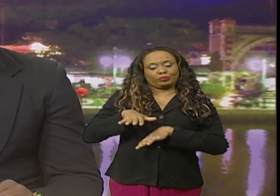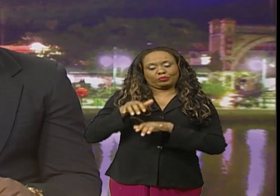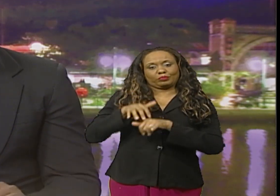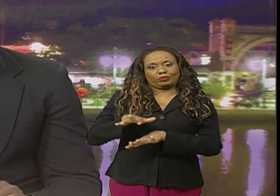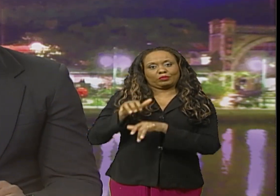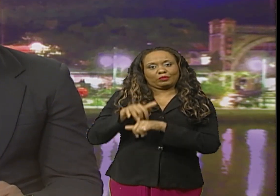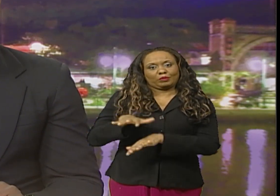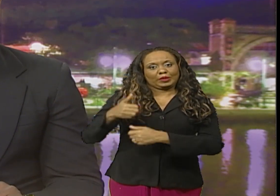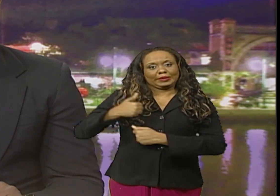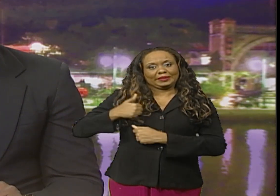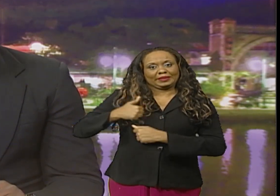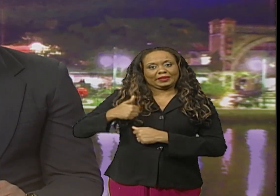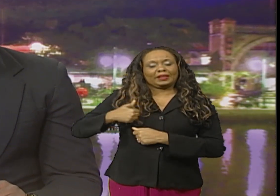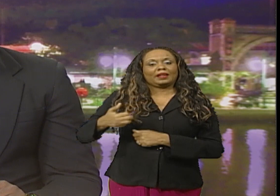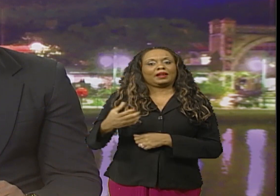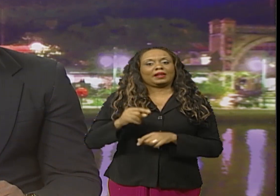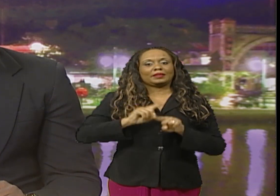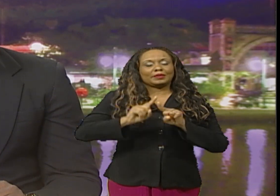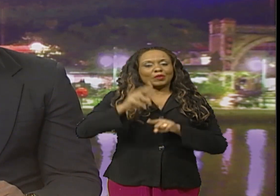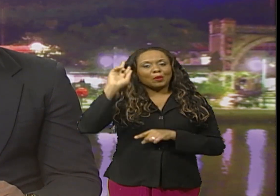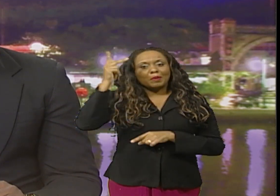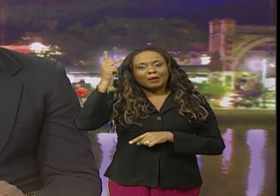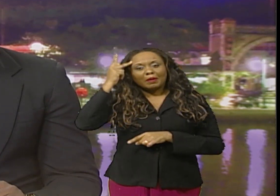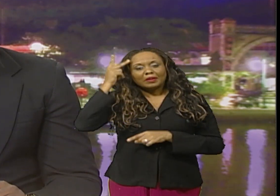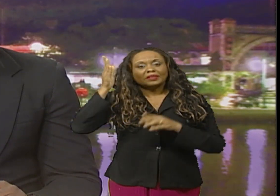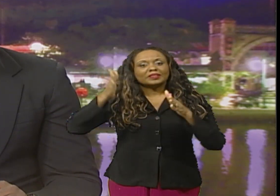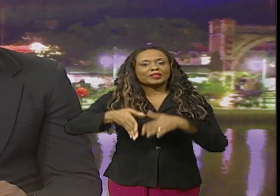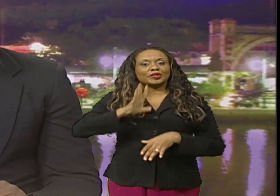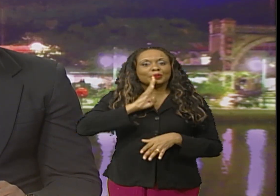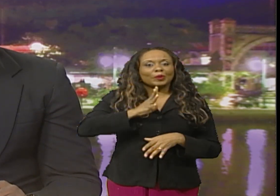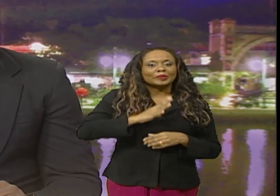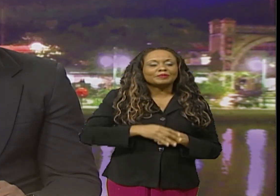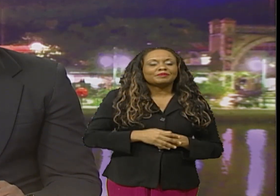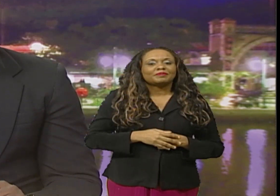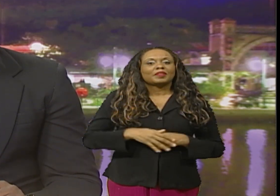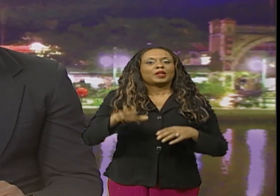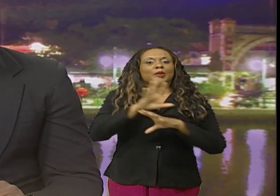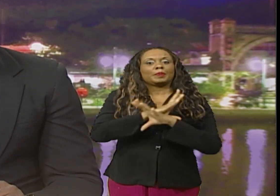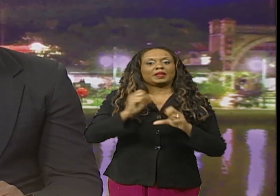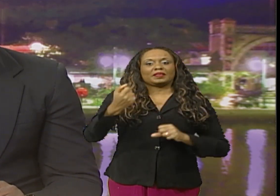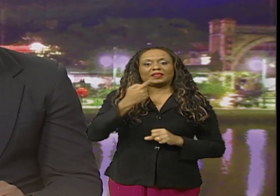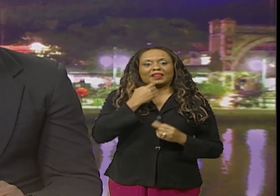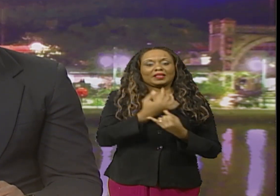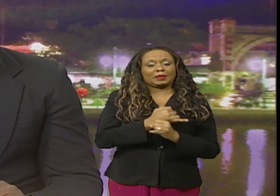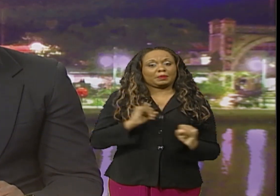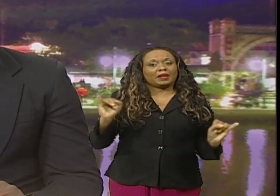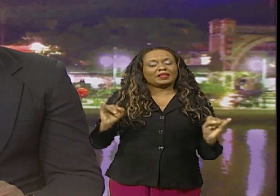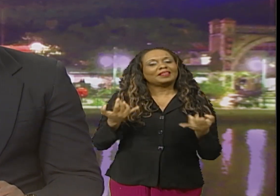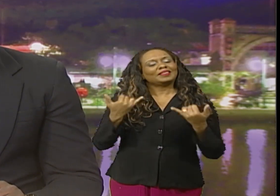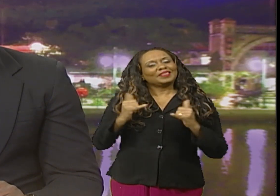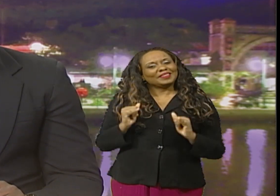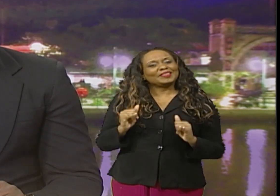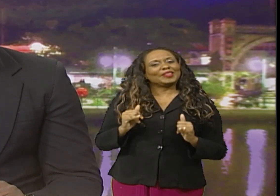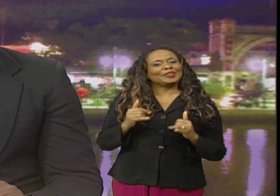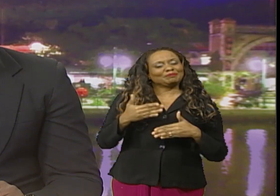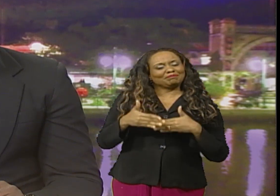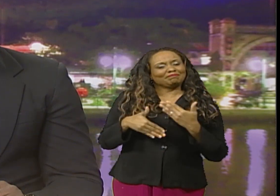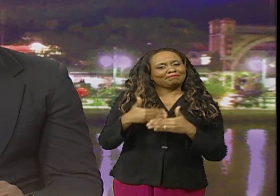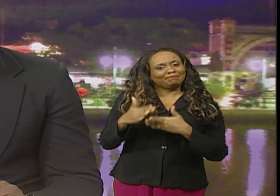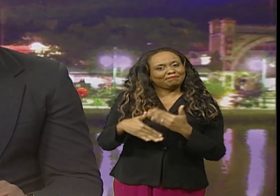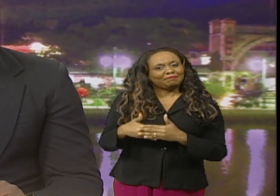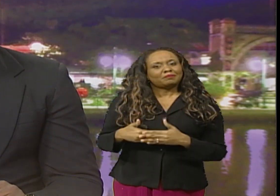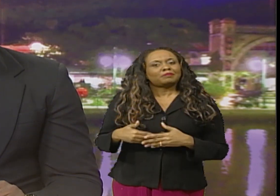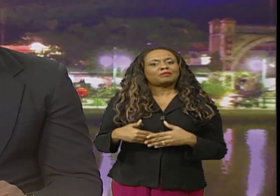and statements from politicians. While President Paula May Weeks noted that independence is a work in progress, she urged citizens